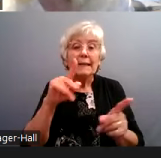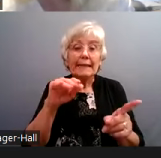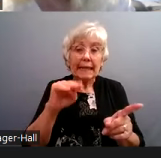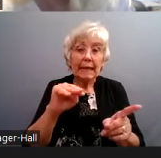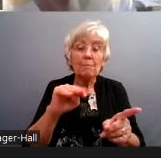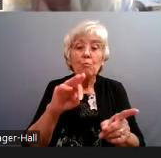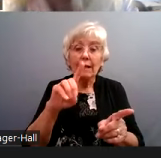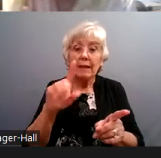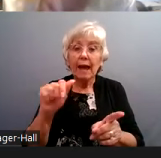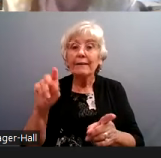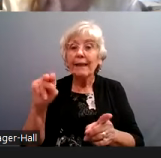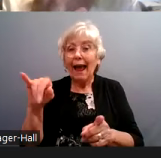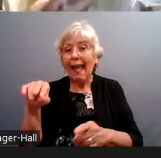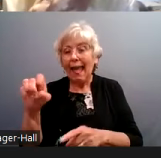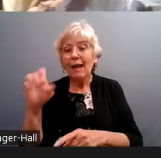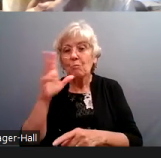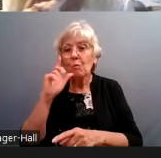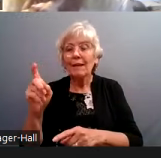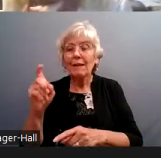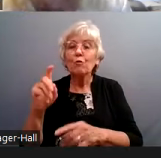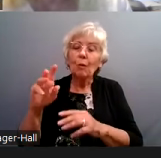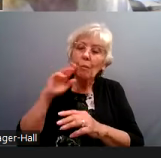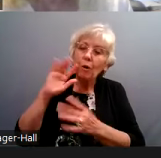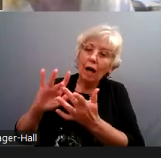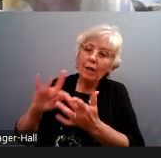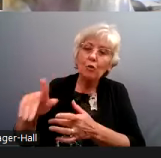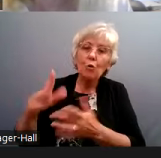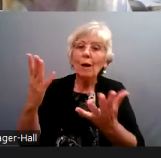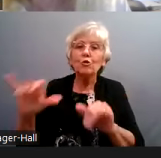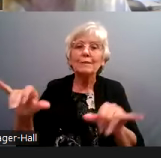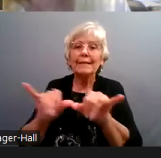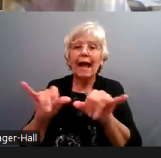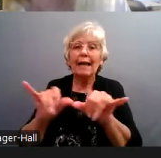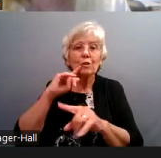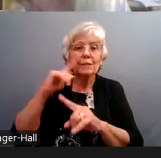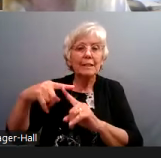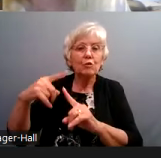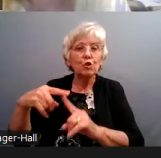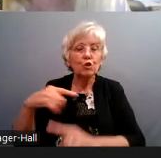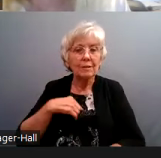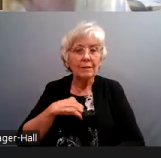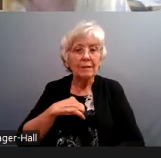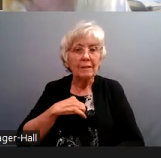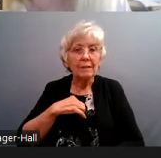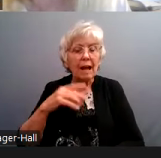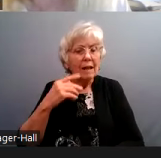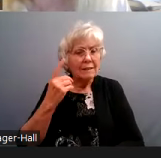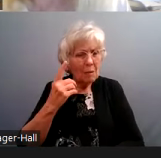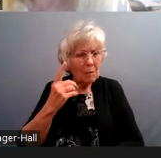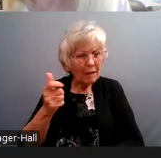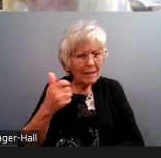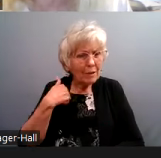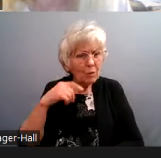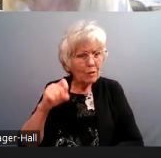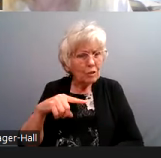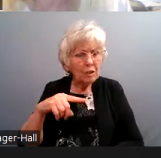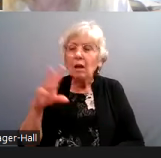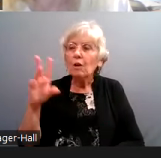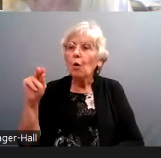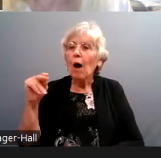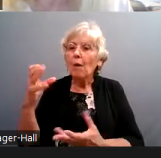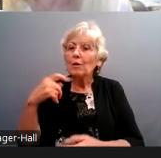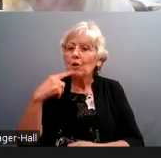getting with you on t-shirt sizes. Somebody just said they had I think a questions. I heard my name. Joy, I just wanted to say